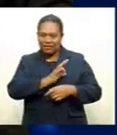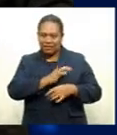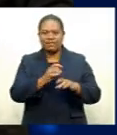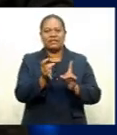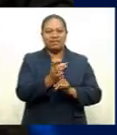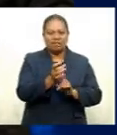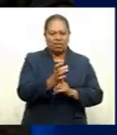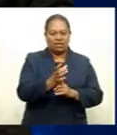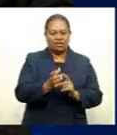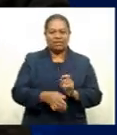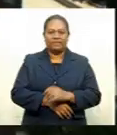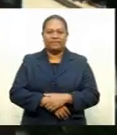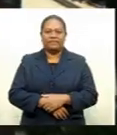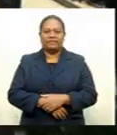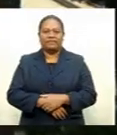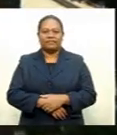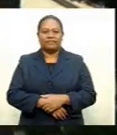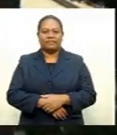Felipe Naicaso has more.